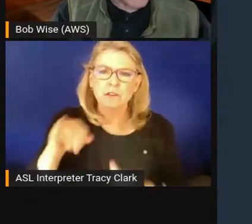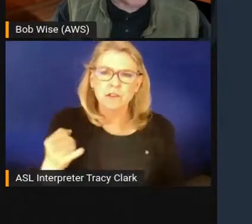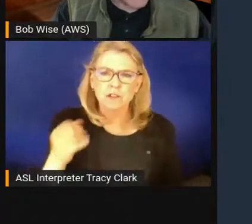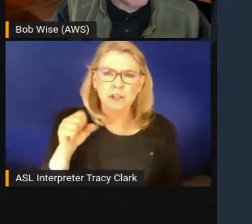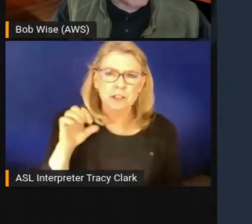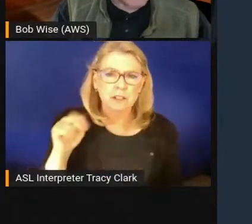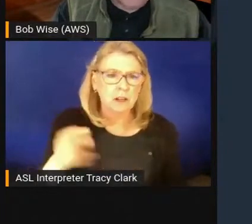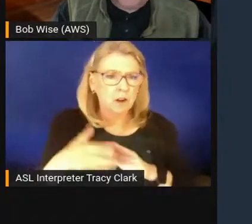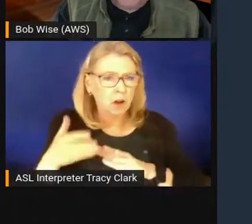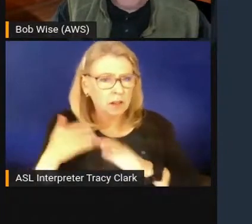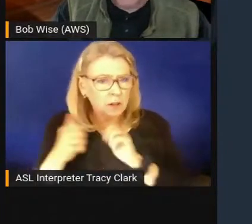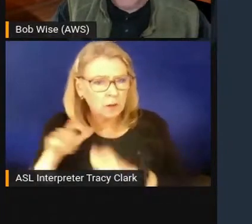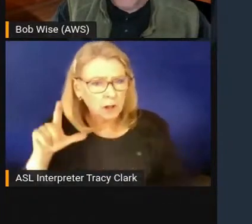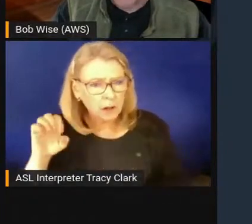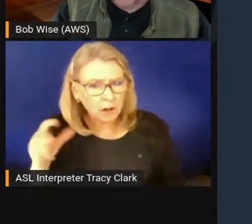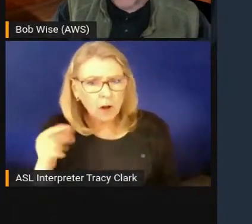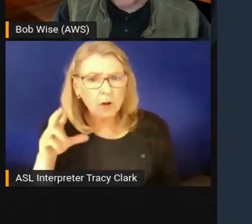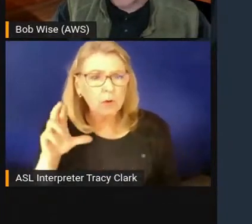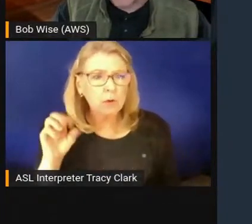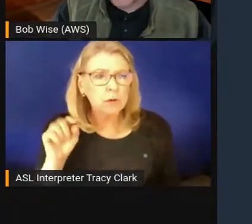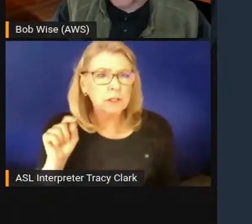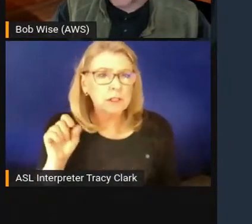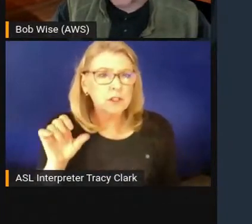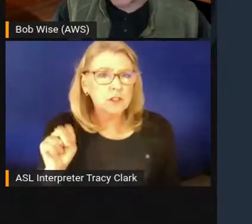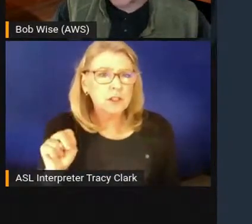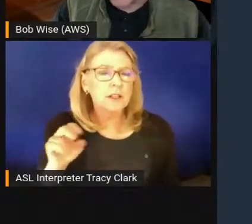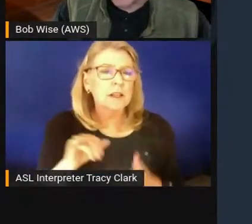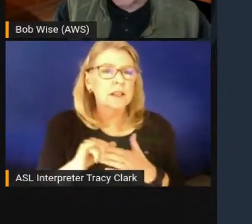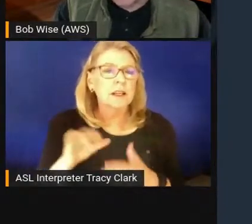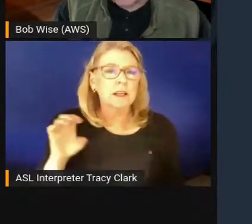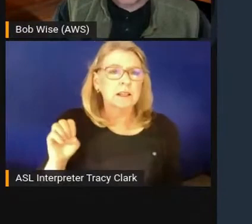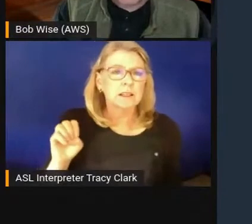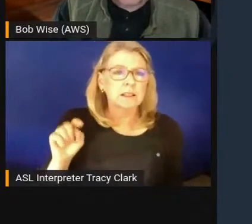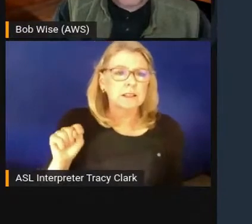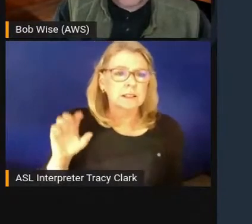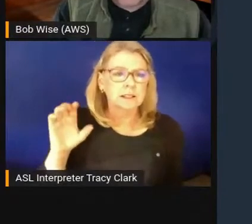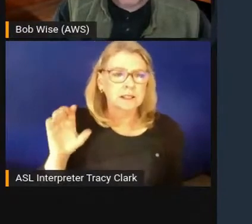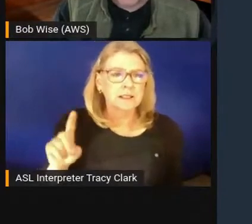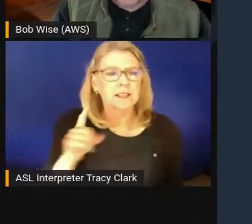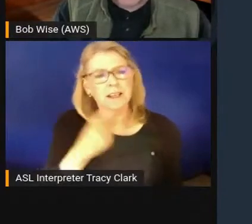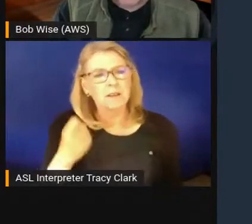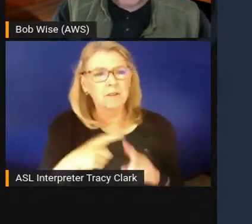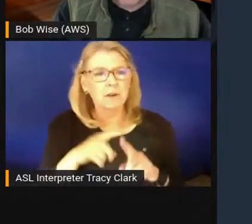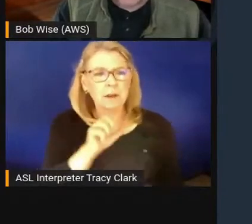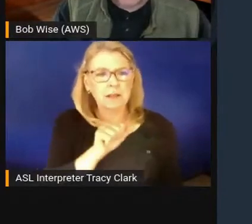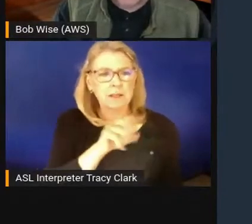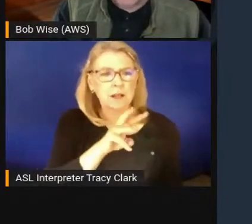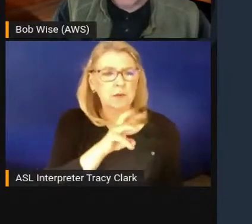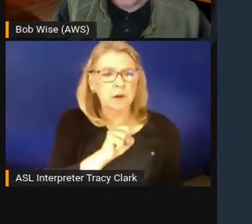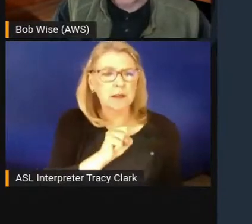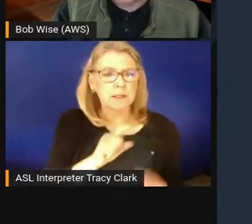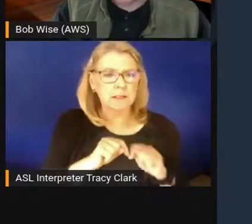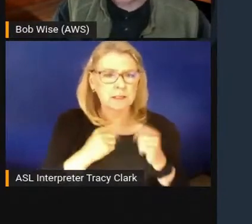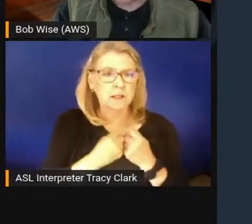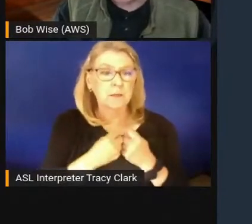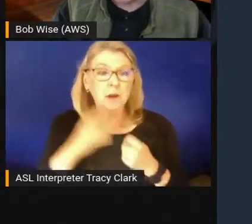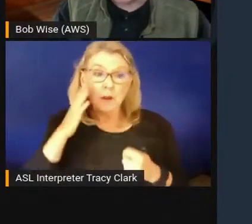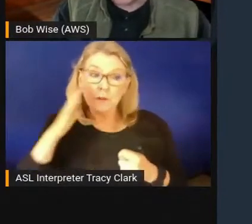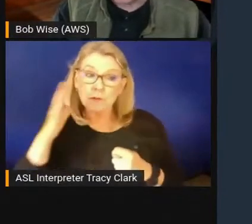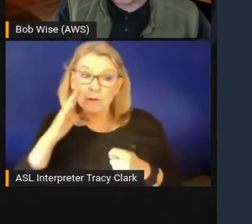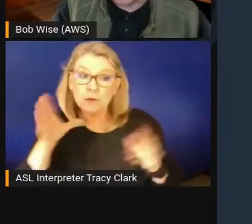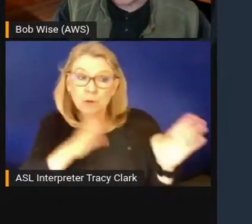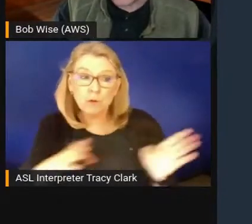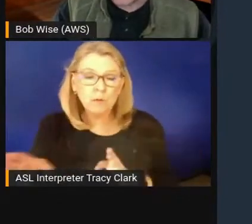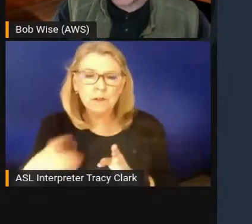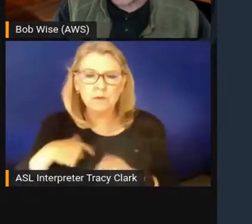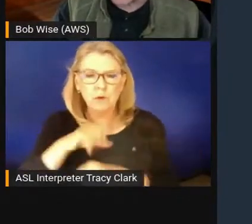etcd 3.5 is things that came from the AWS team. Future roadmaps we're working with the community on include